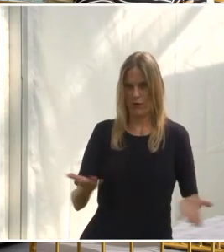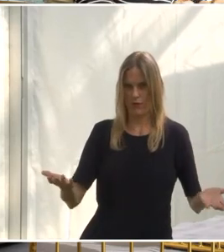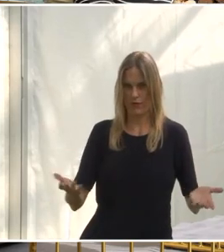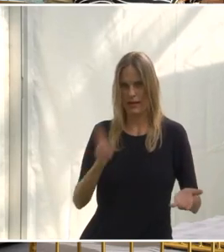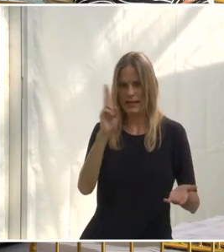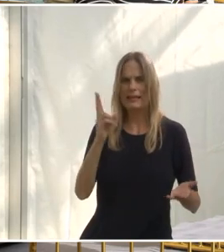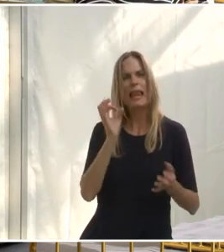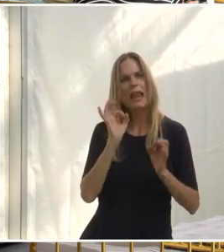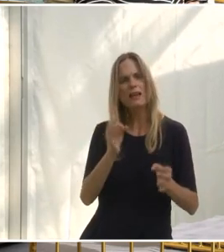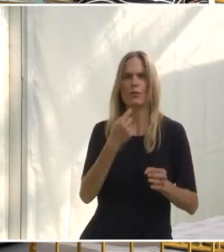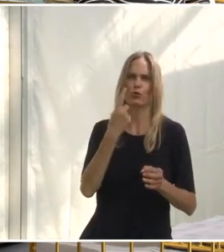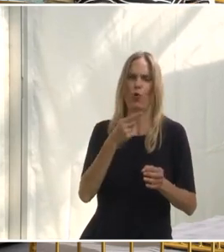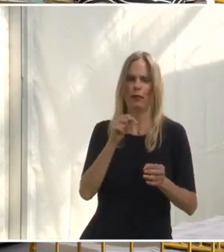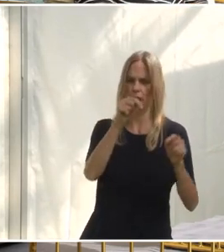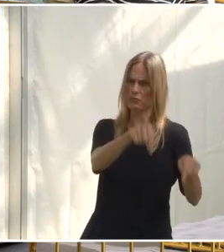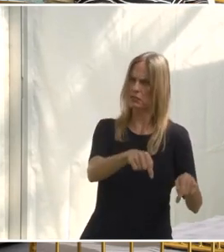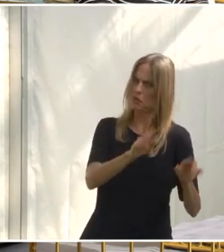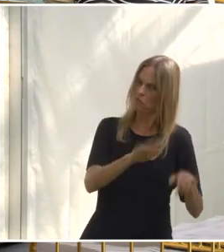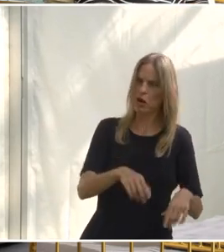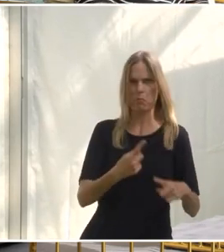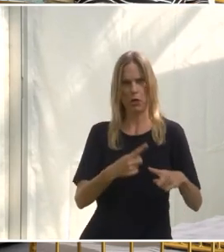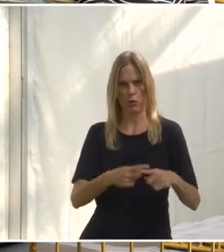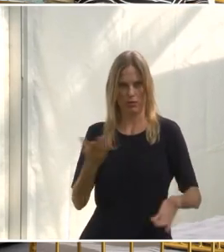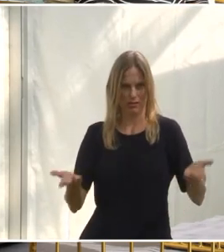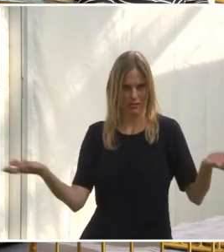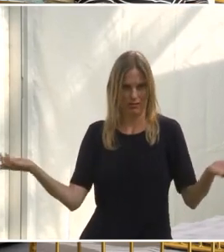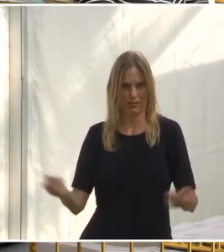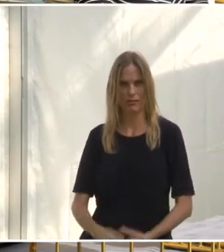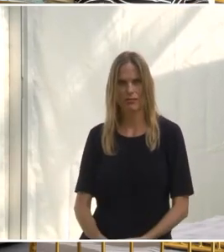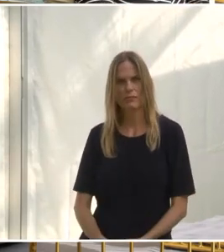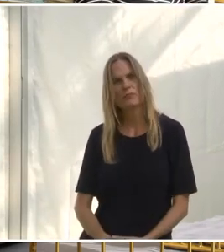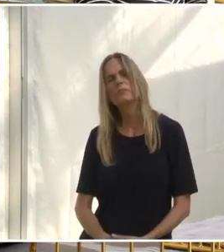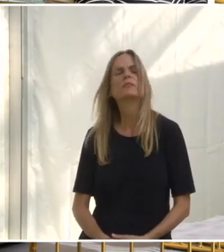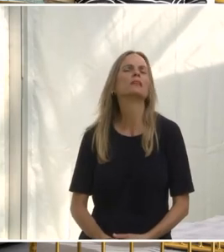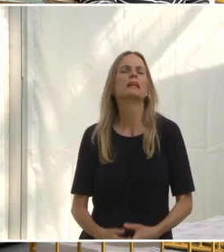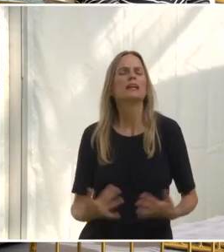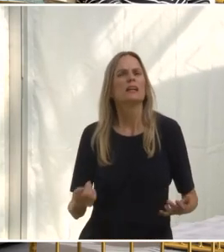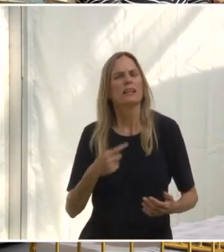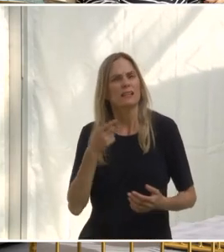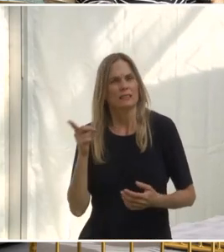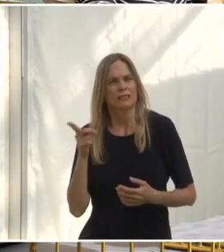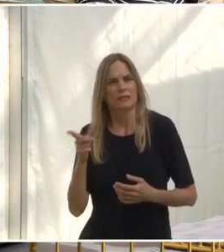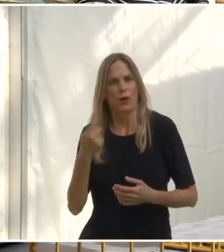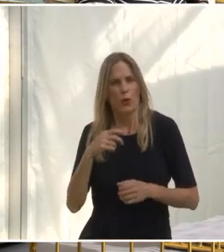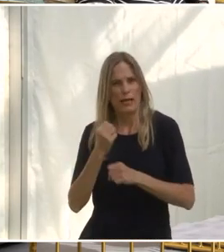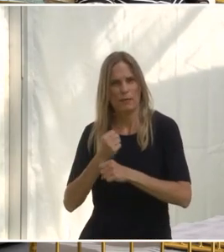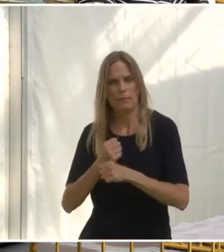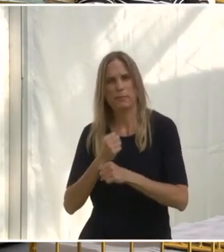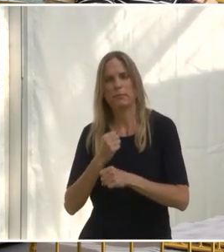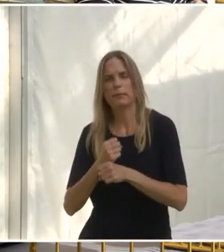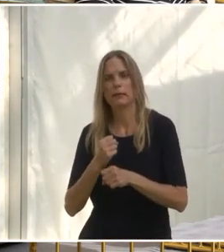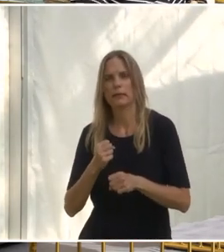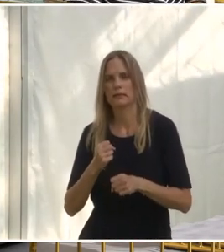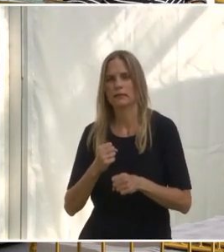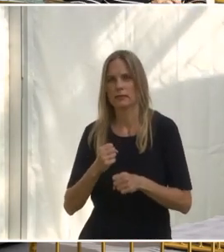the right to live there? Okay, maybe you have been also working also with migration a lot,